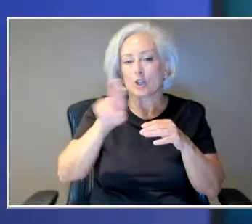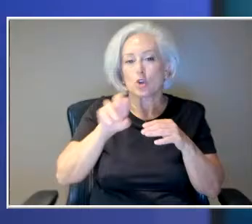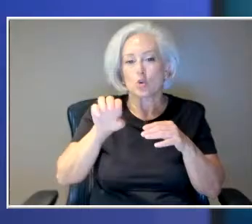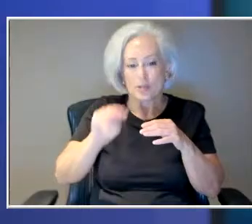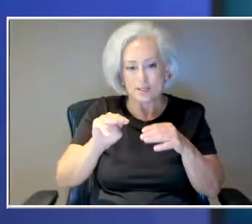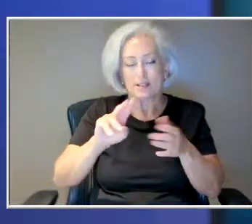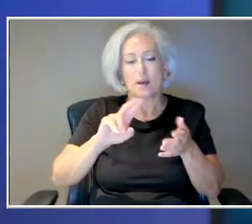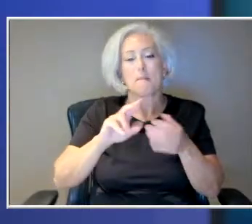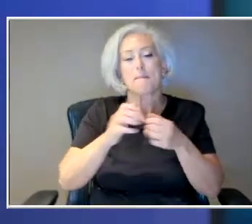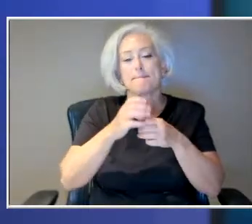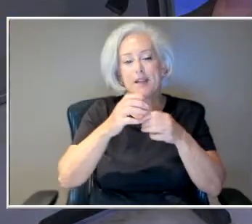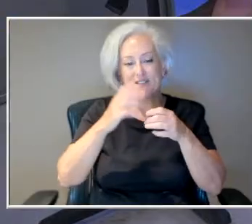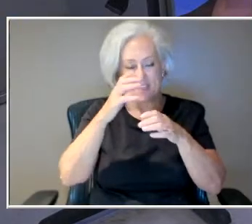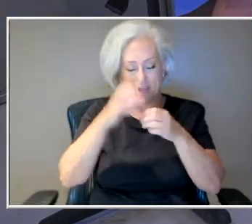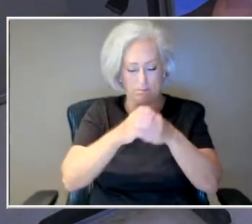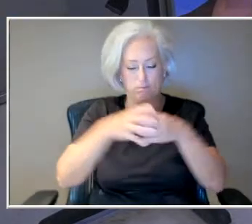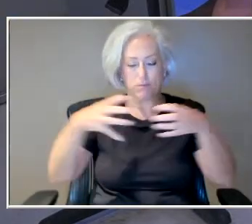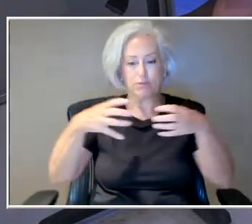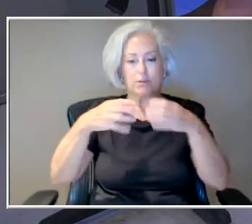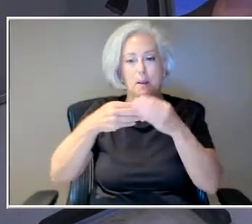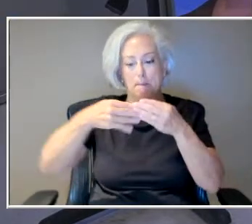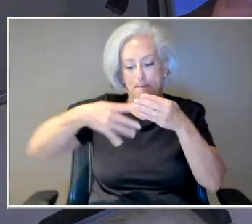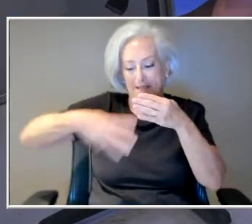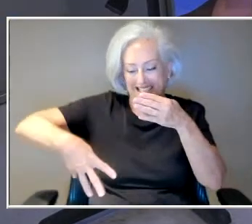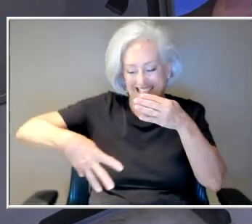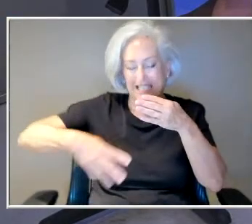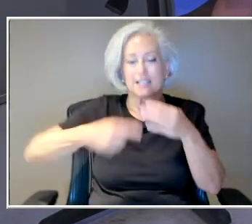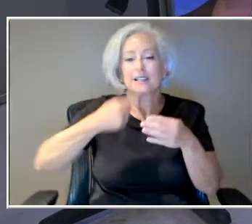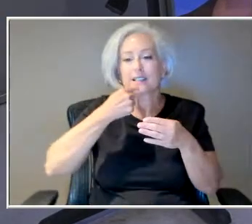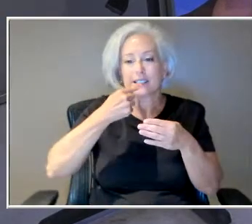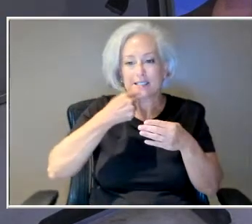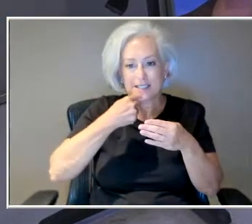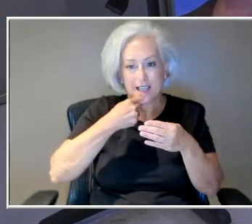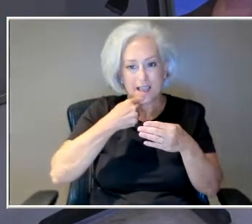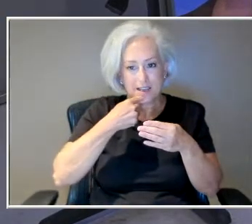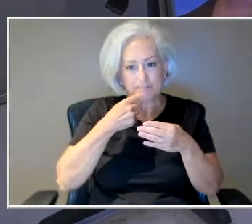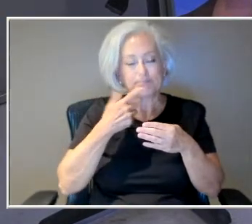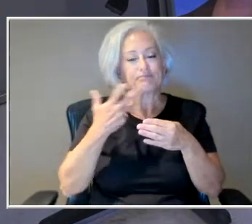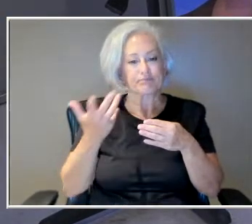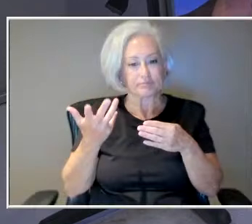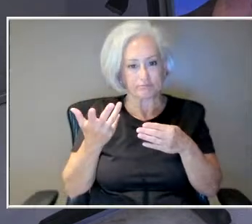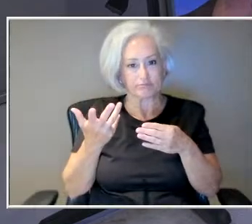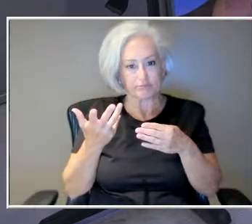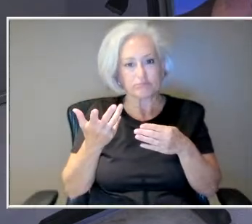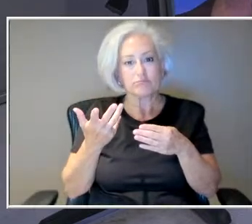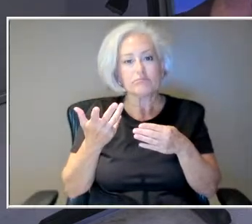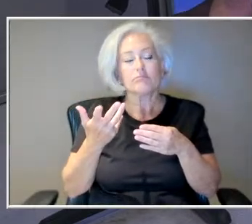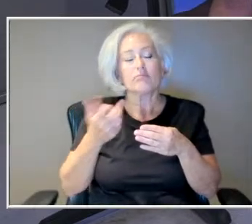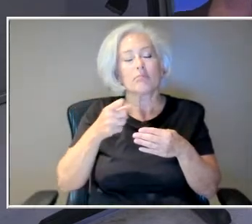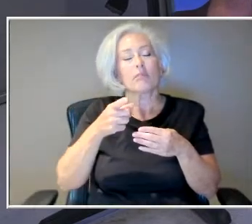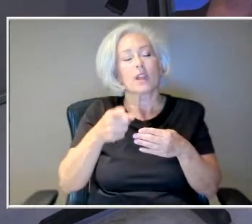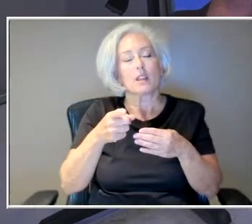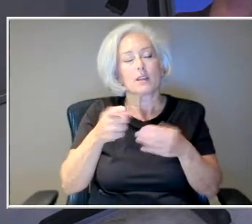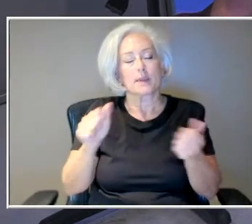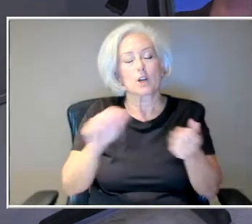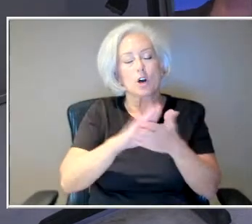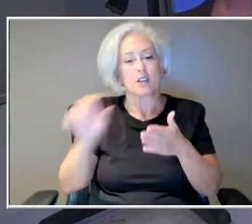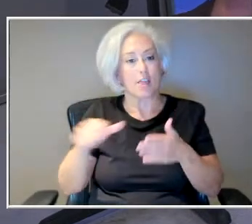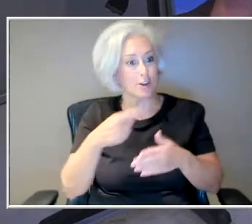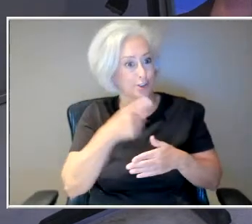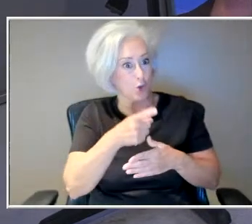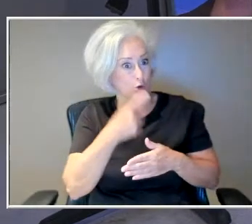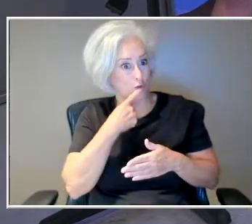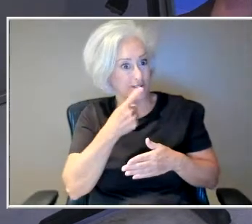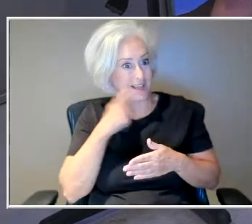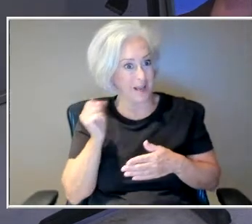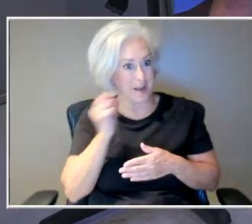subset of stroke. Okay, you said it was okay to ask, but you said you're back to driving, you're back to work, and you are back to sex. Yes. Okay, good. Like I said, live your